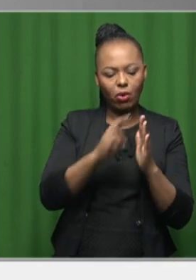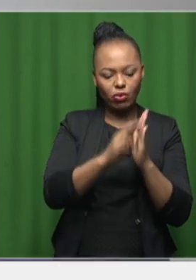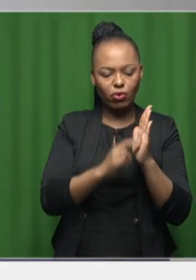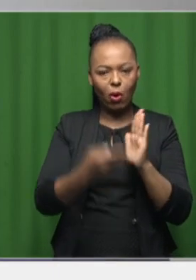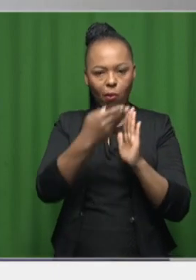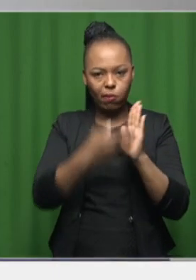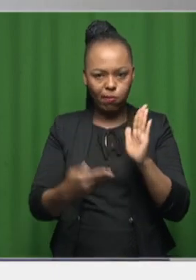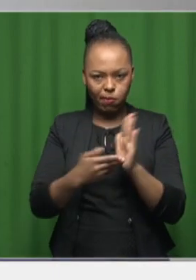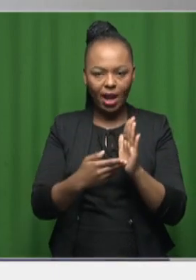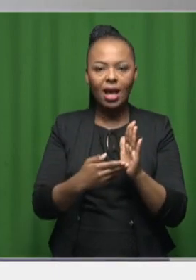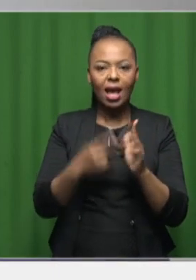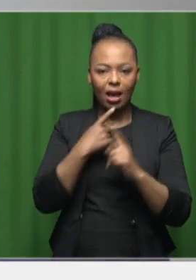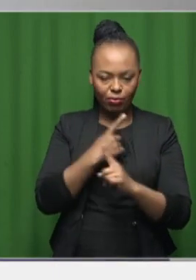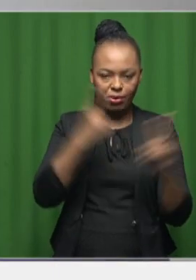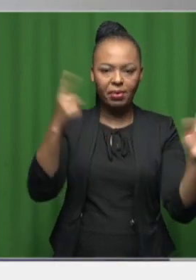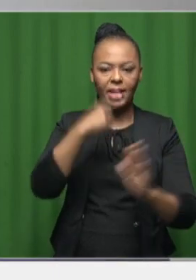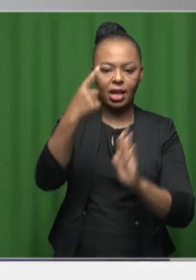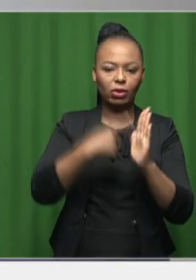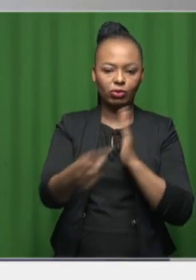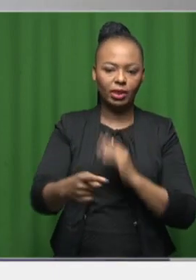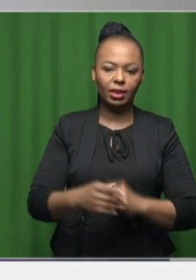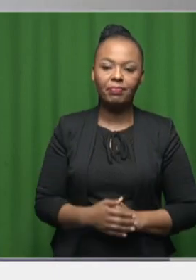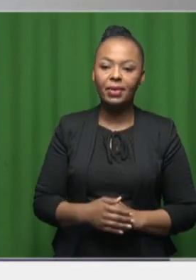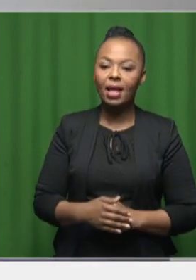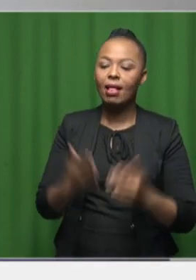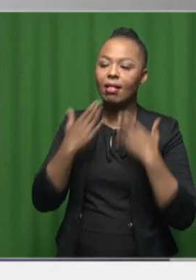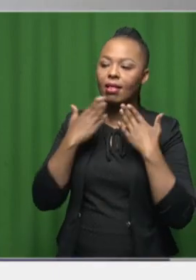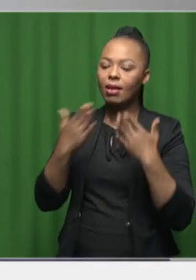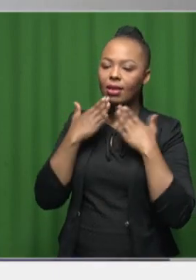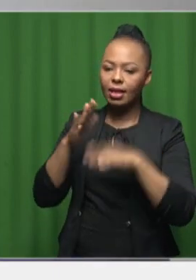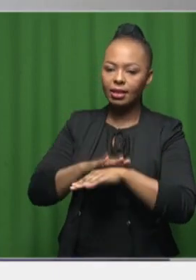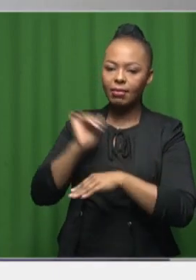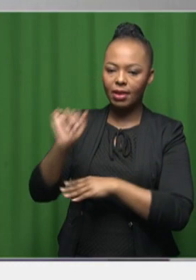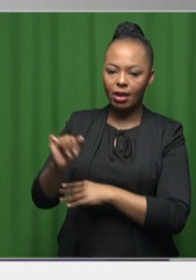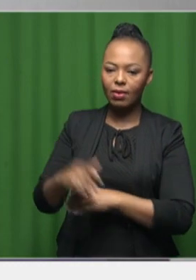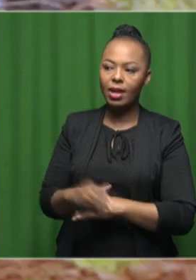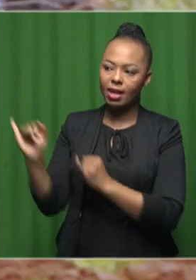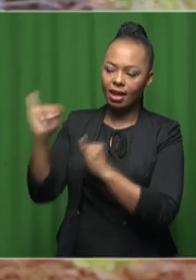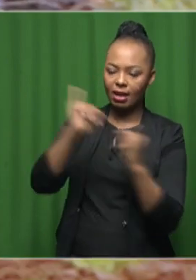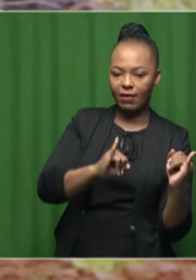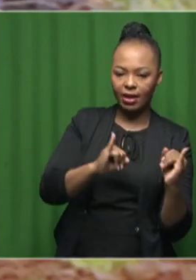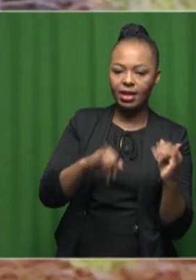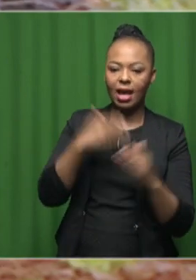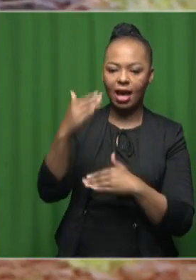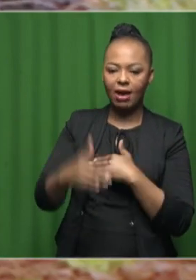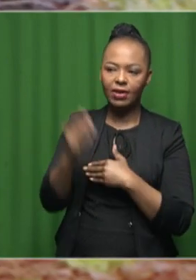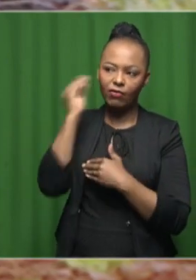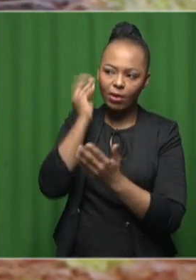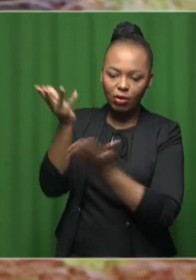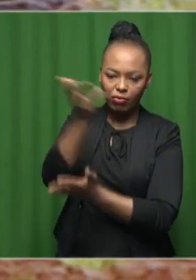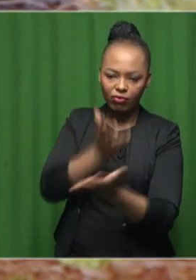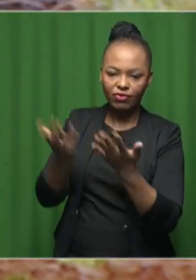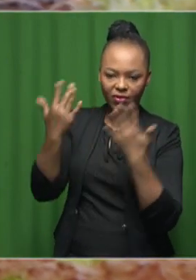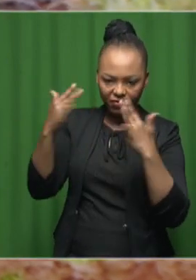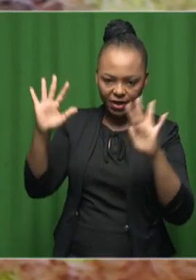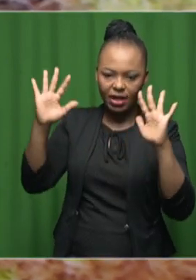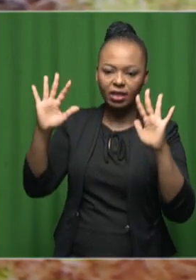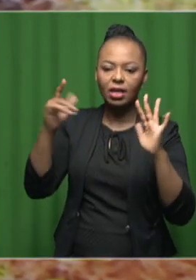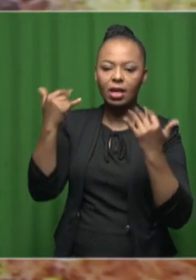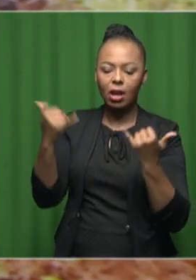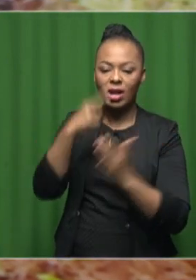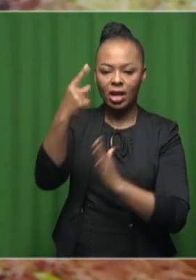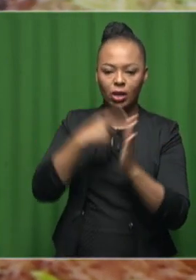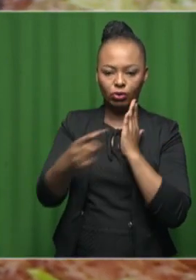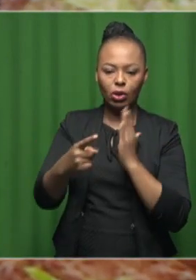DG, thank you. We thank you for your time. Mooketsa Ramasodi, perhaps we'll invite him back once all of those details have been ironed out, and within the next week or so,